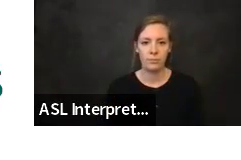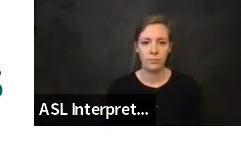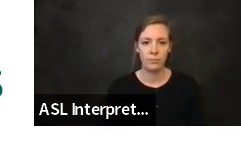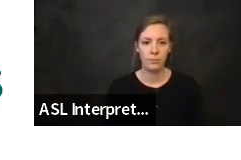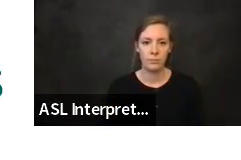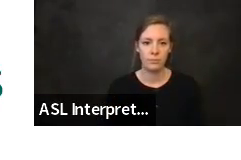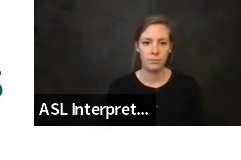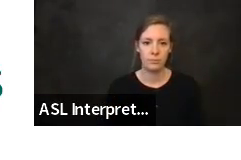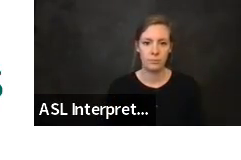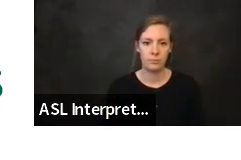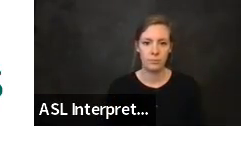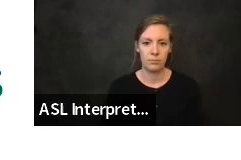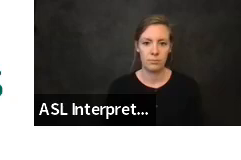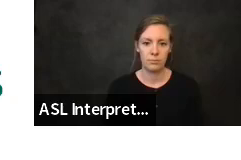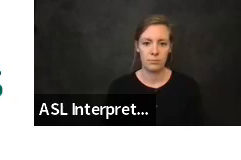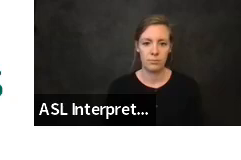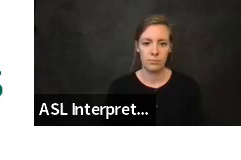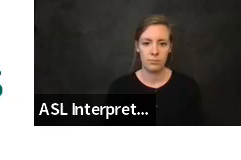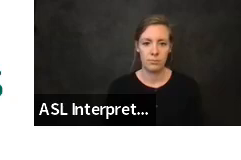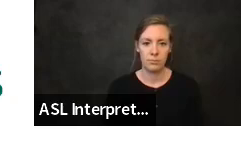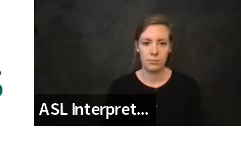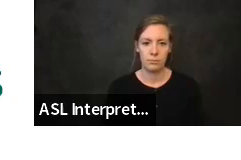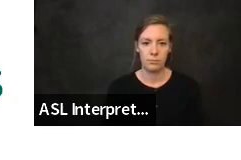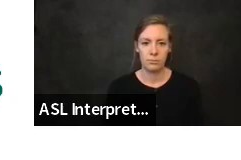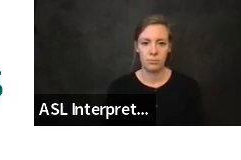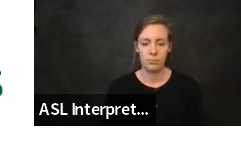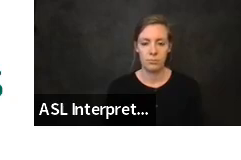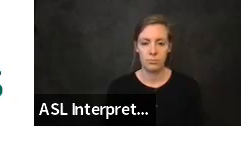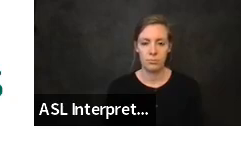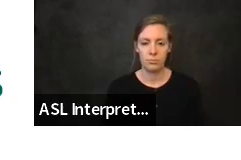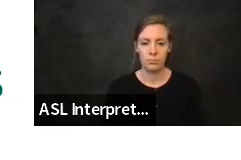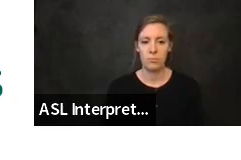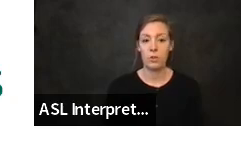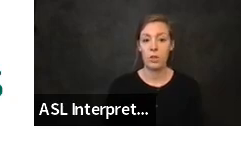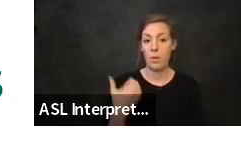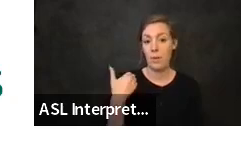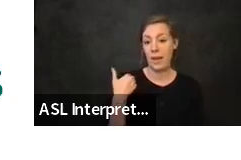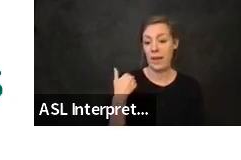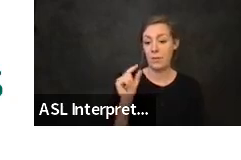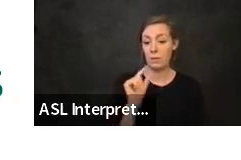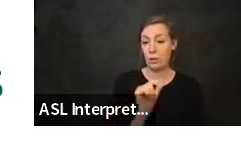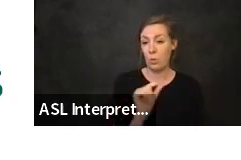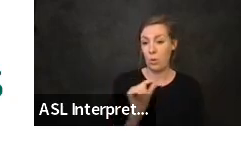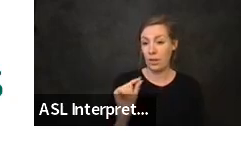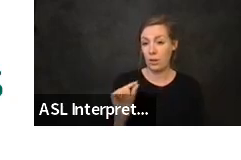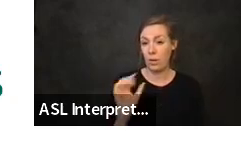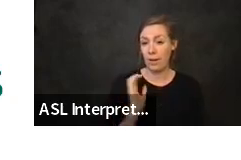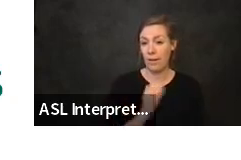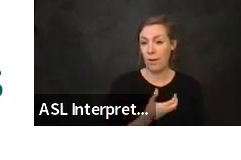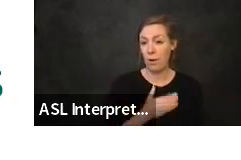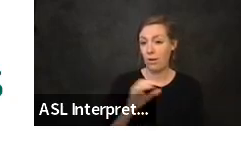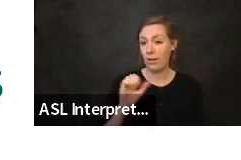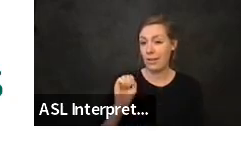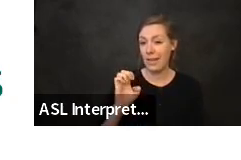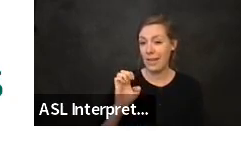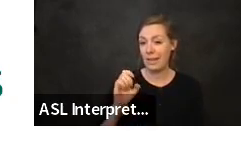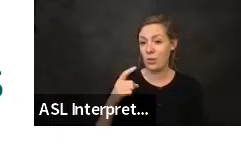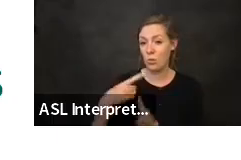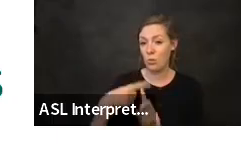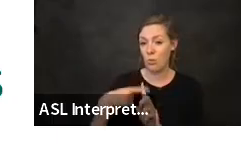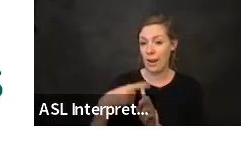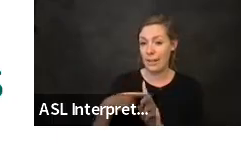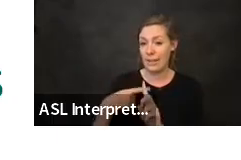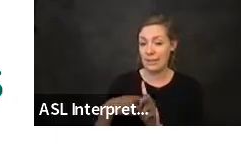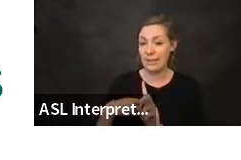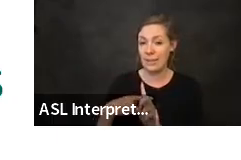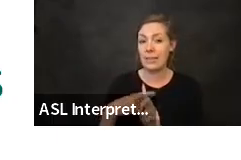Looking at our case rate in 2020, shown here with the blue line, and our case